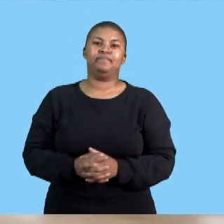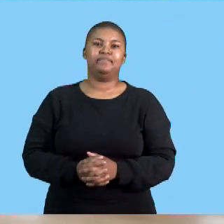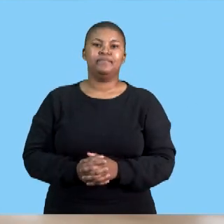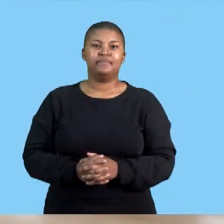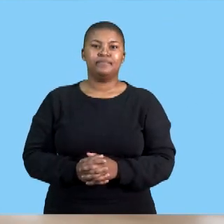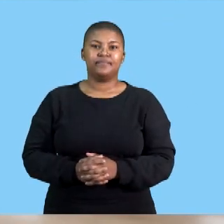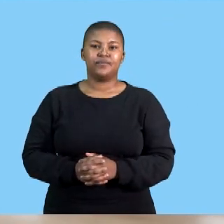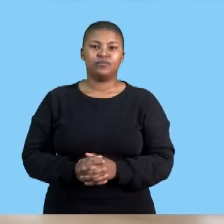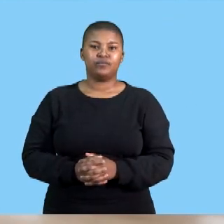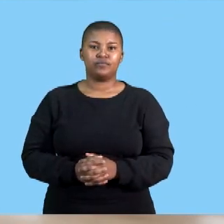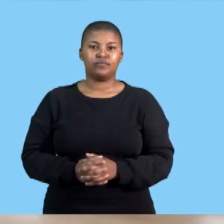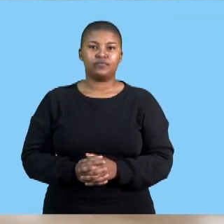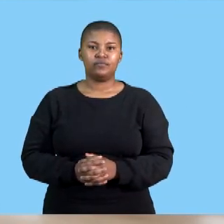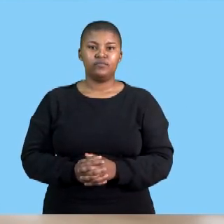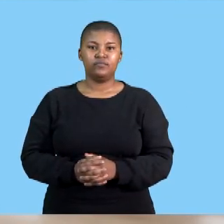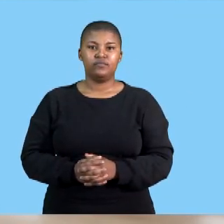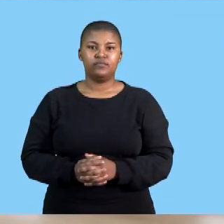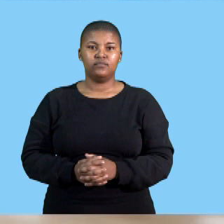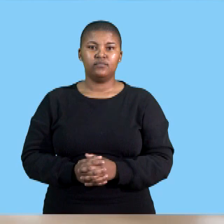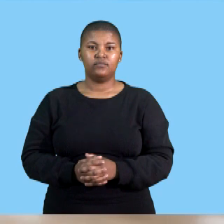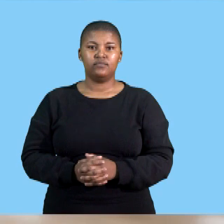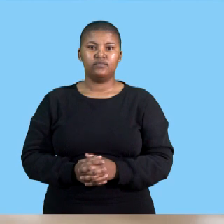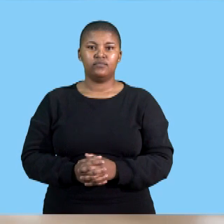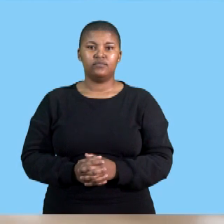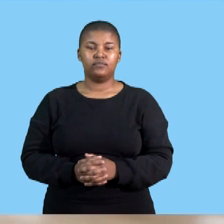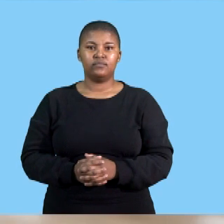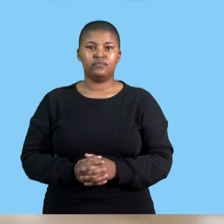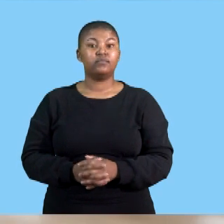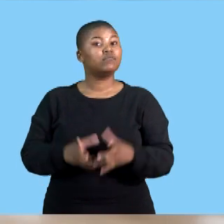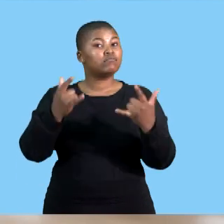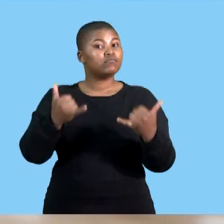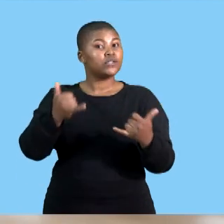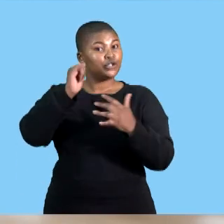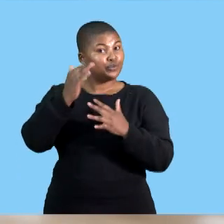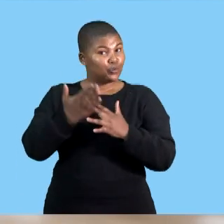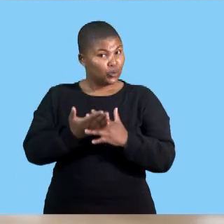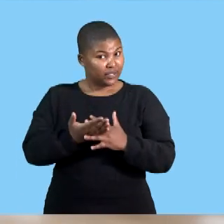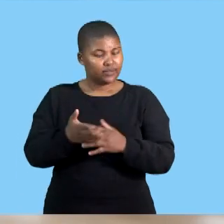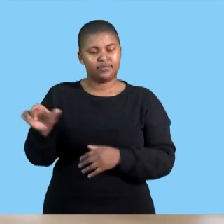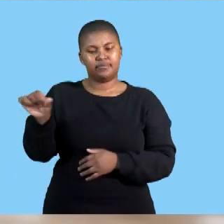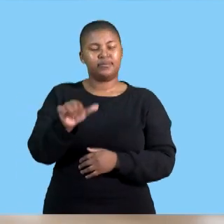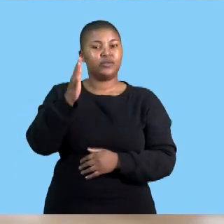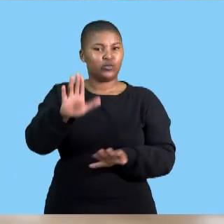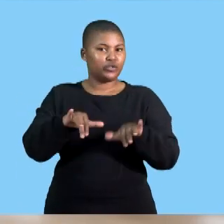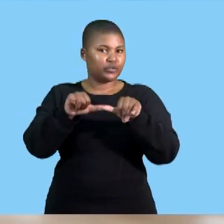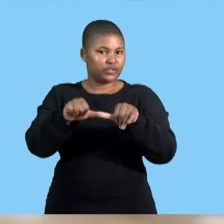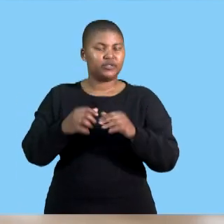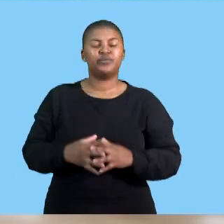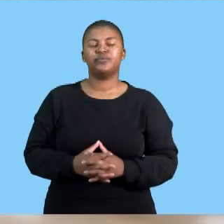Now, we are going to then quickly go to an ad break, and then we will continue when we come back.